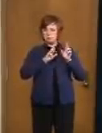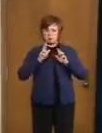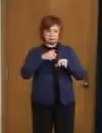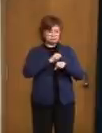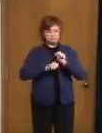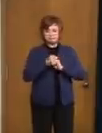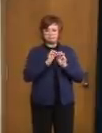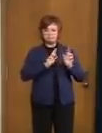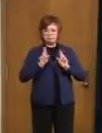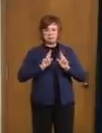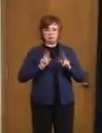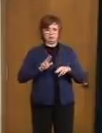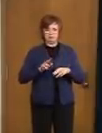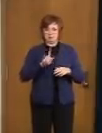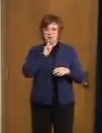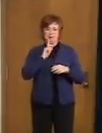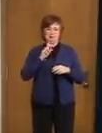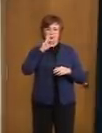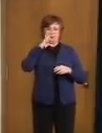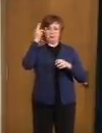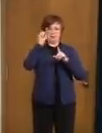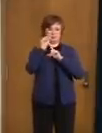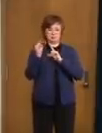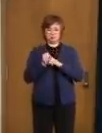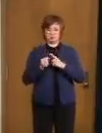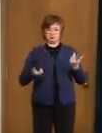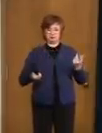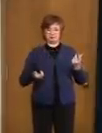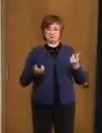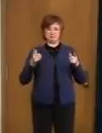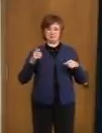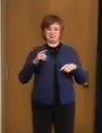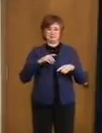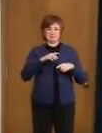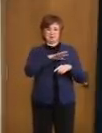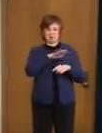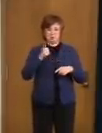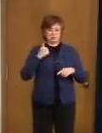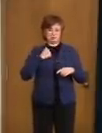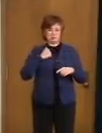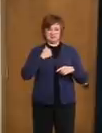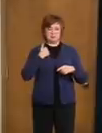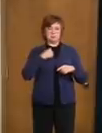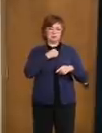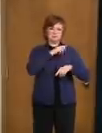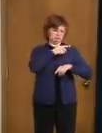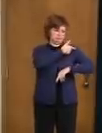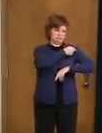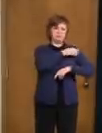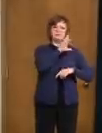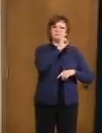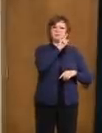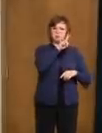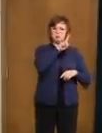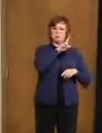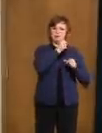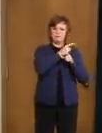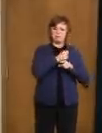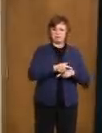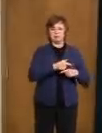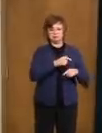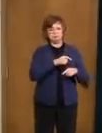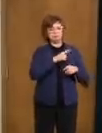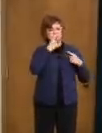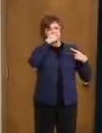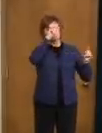really haven't done before in this province or done before anywhere across the nation. Yes, we do our flu vaccinations each and every year, and we do them